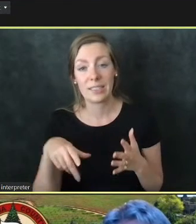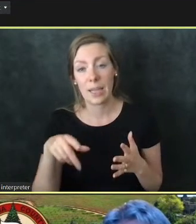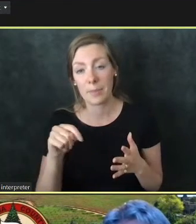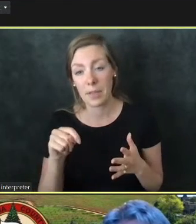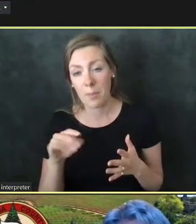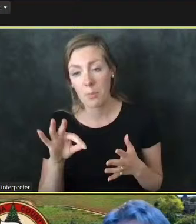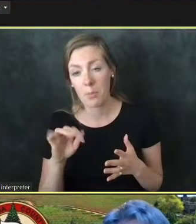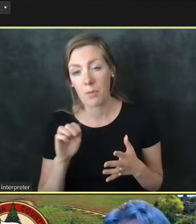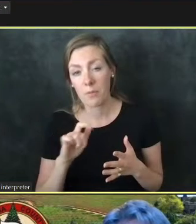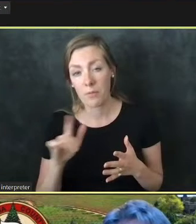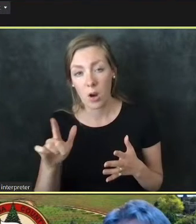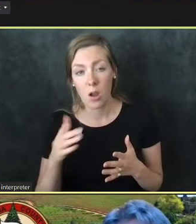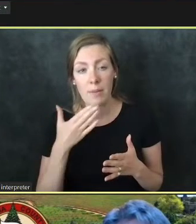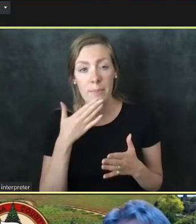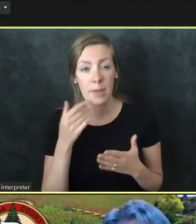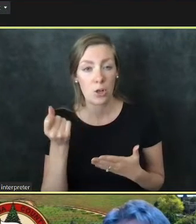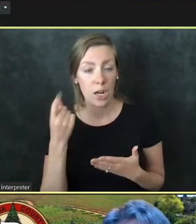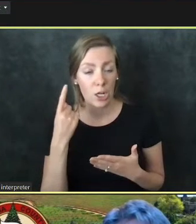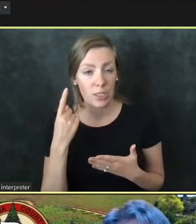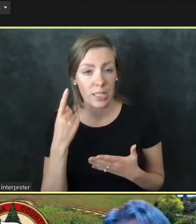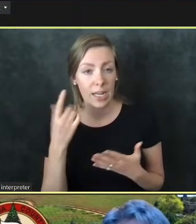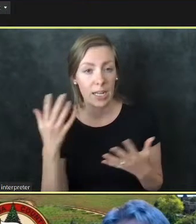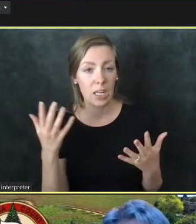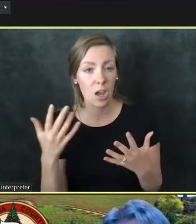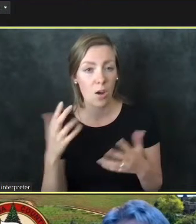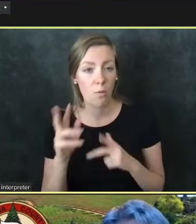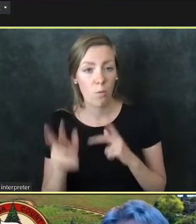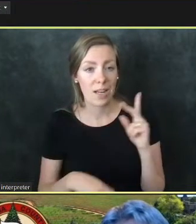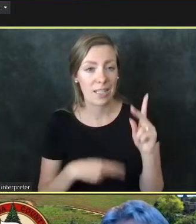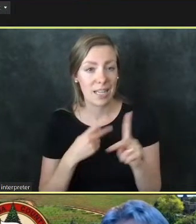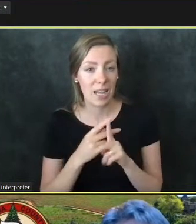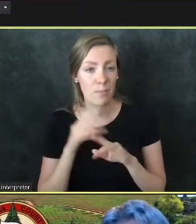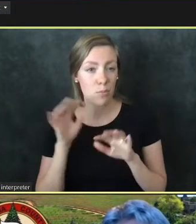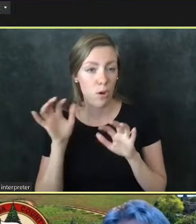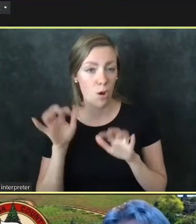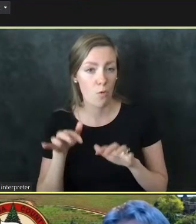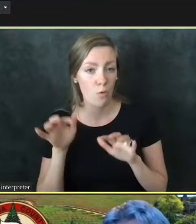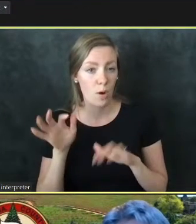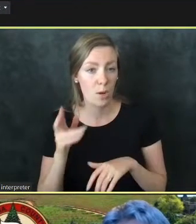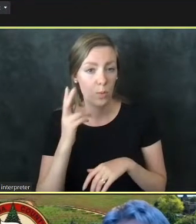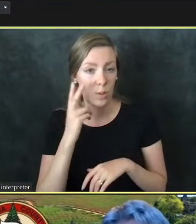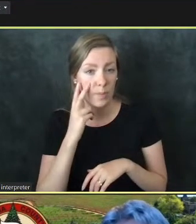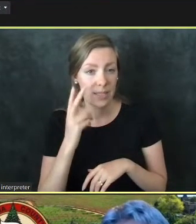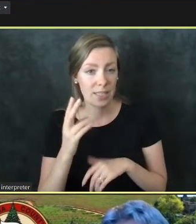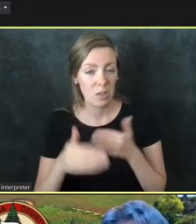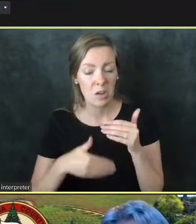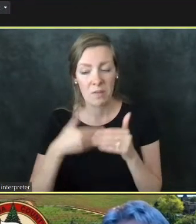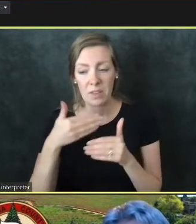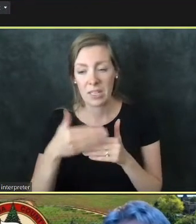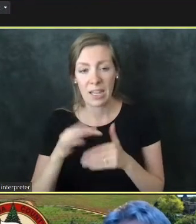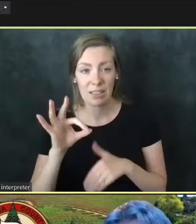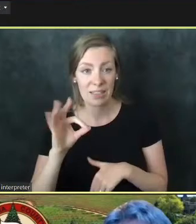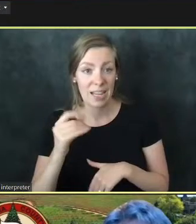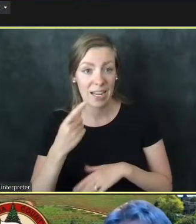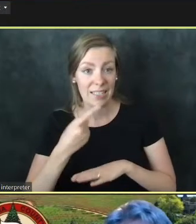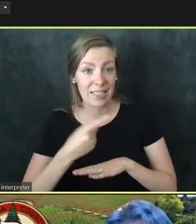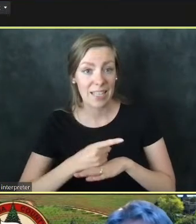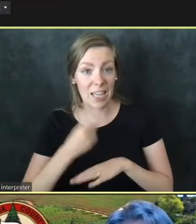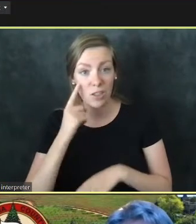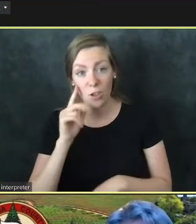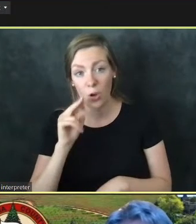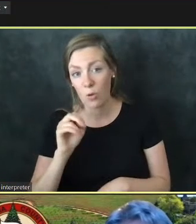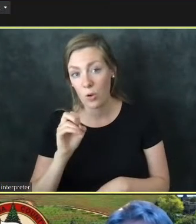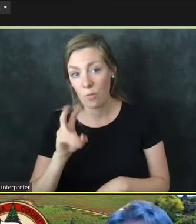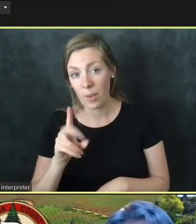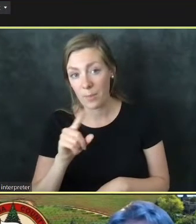and getting a better understanding of what type of rainfall will we be seeing over the next 90 days, so November through